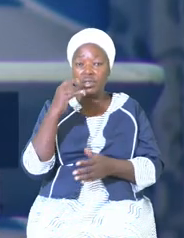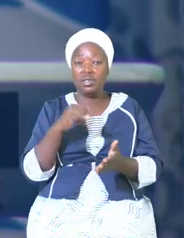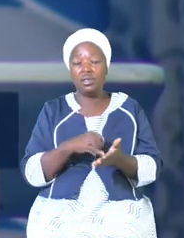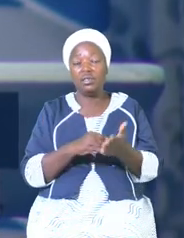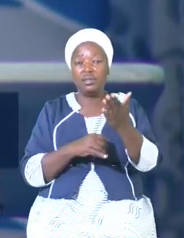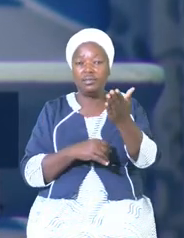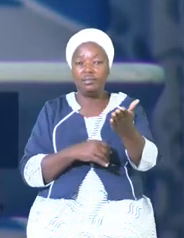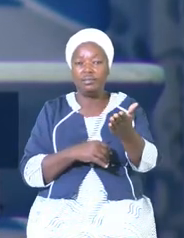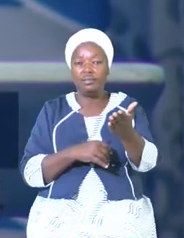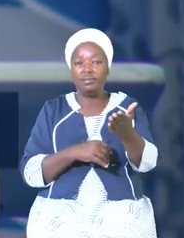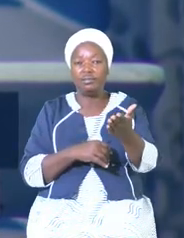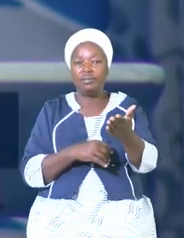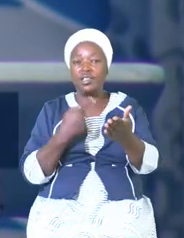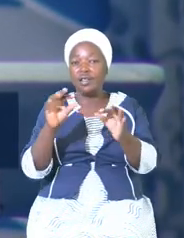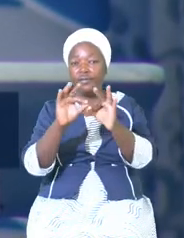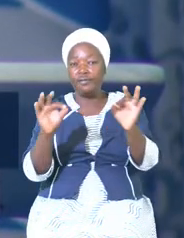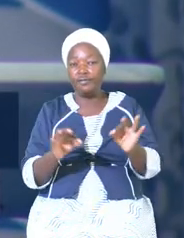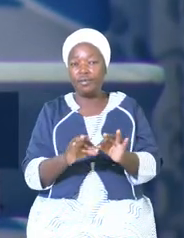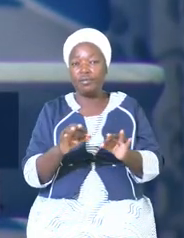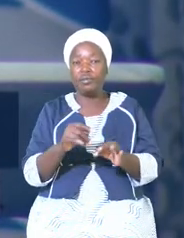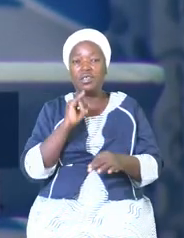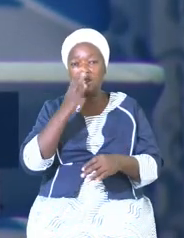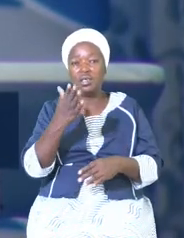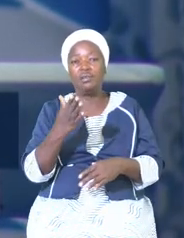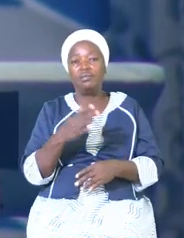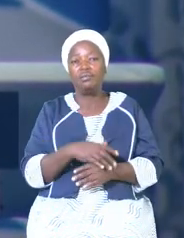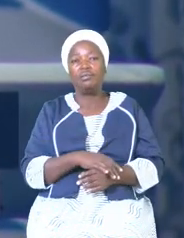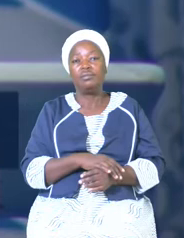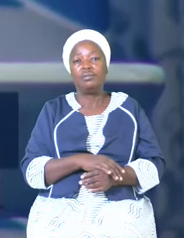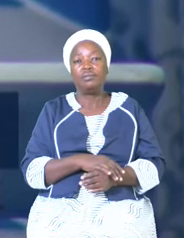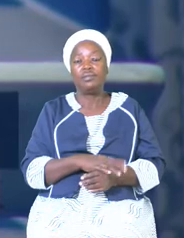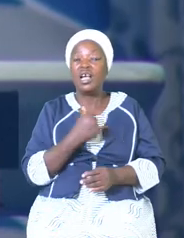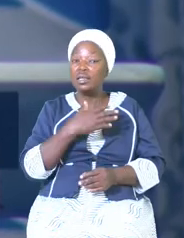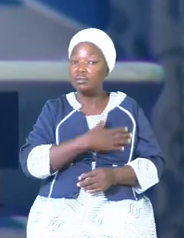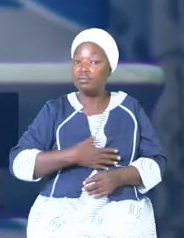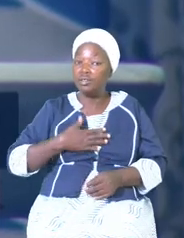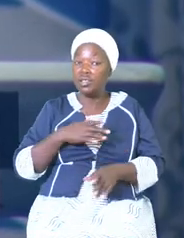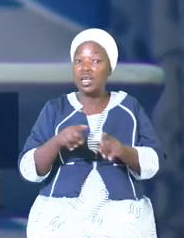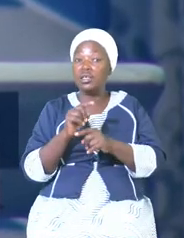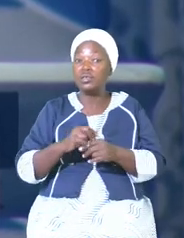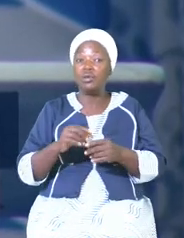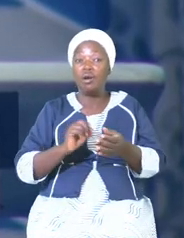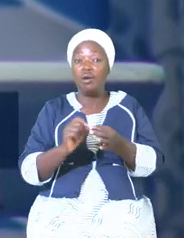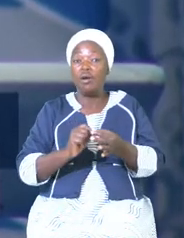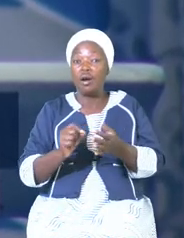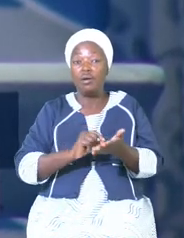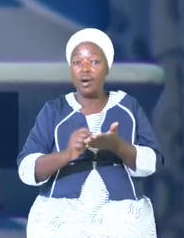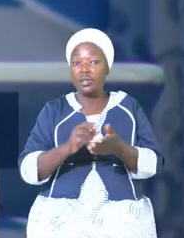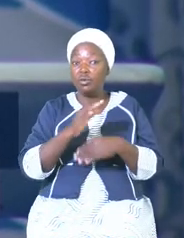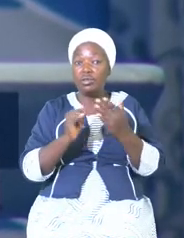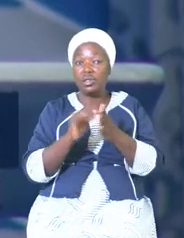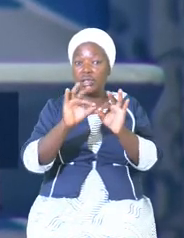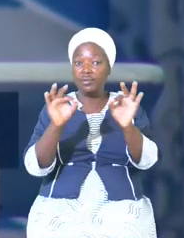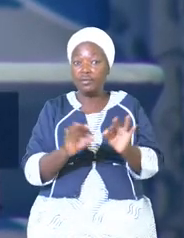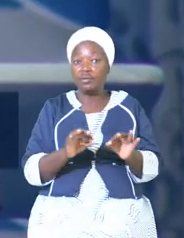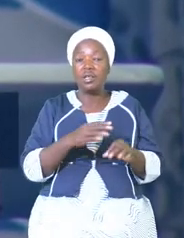the form you can fill online. And please, as we fill all these forms online, let's make sure